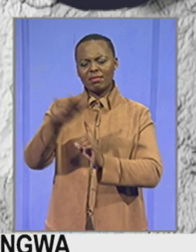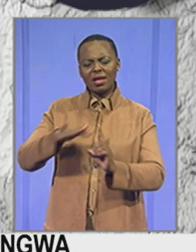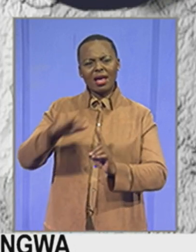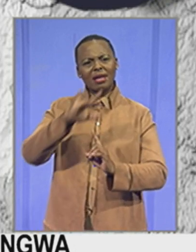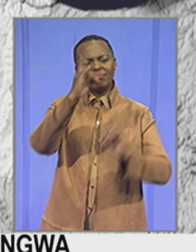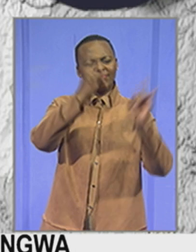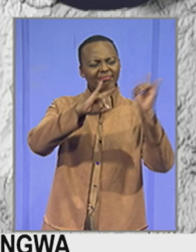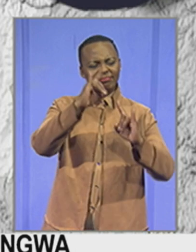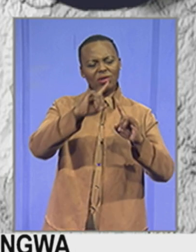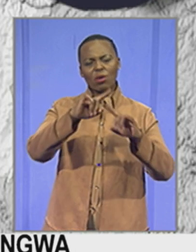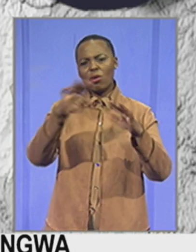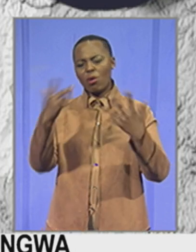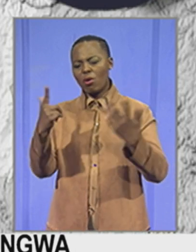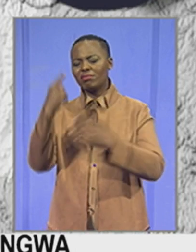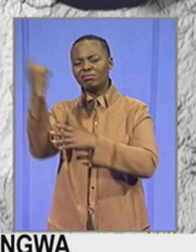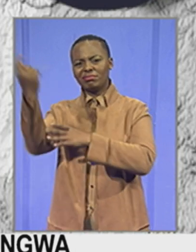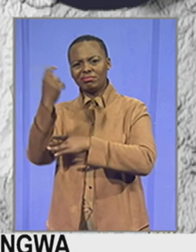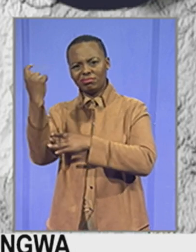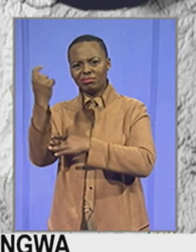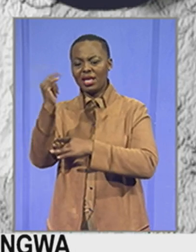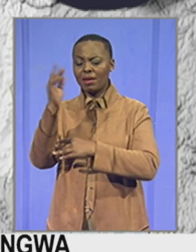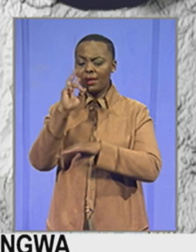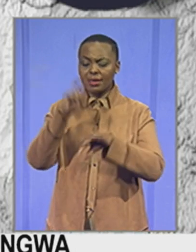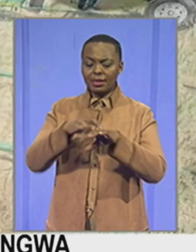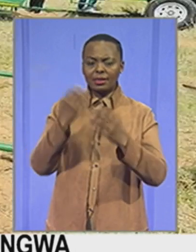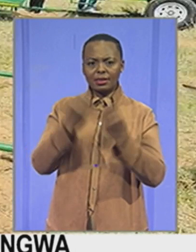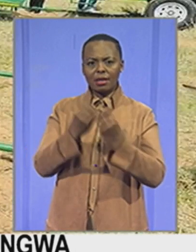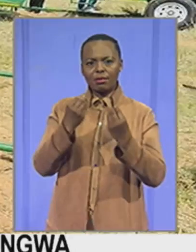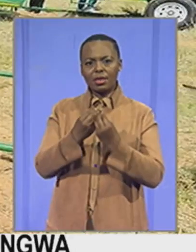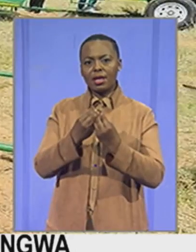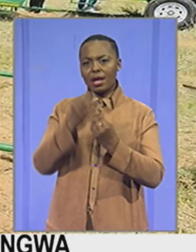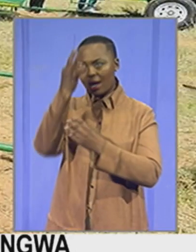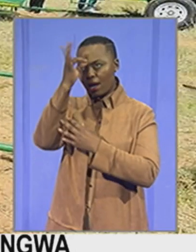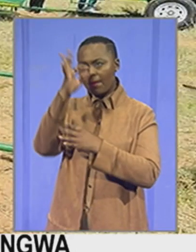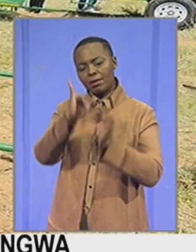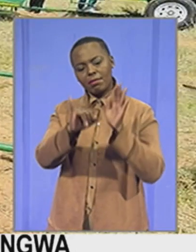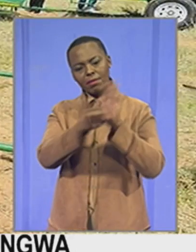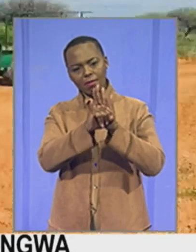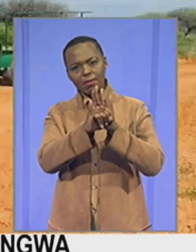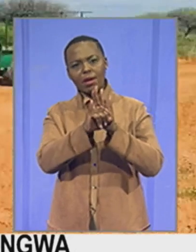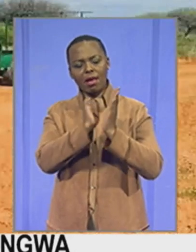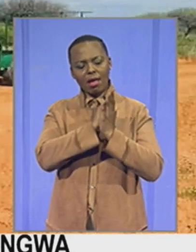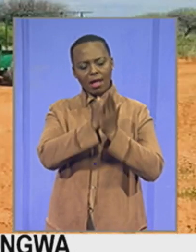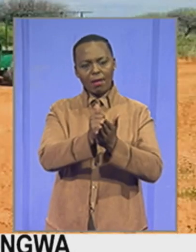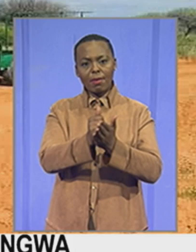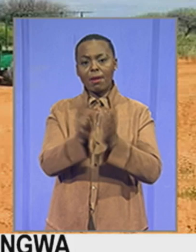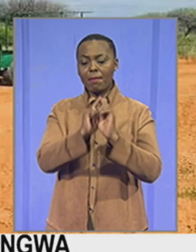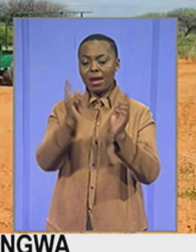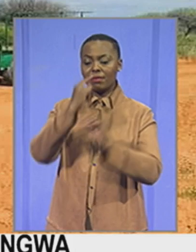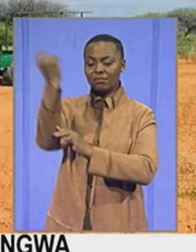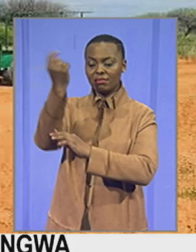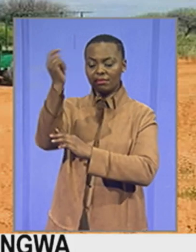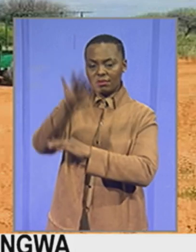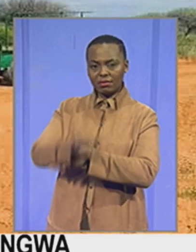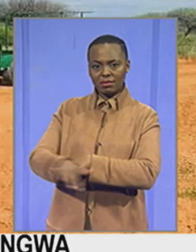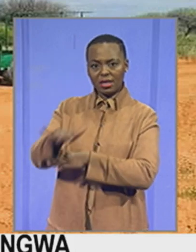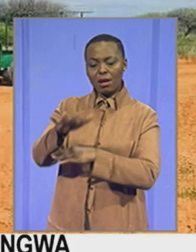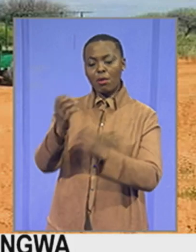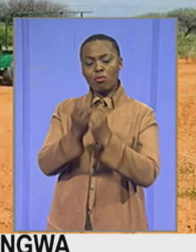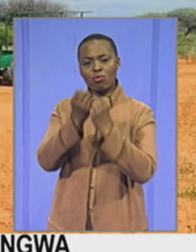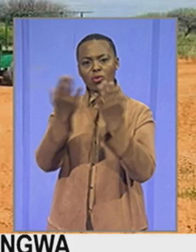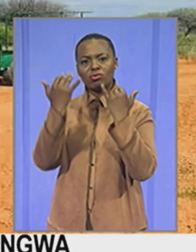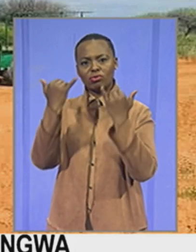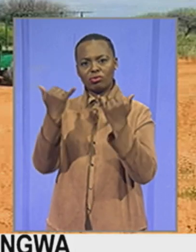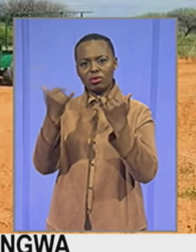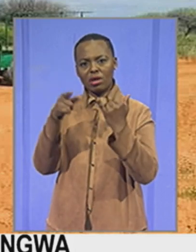ditoropo ka ditlhokego tsa bone. Ditlhokego tsa baagi ba metsemagae bontsi ba bone ke ba e leng gore jaaka re setse re bua mo pakeng e re